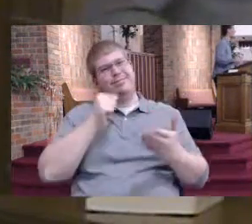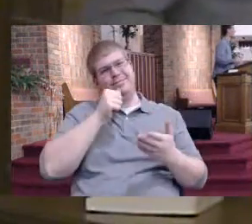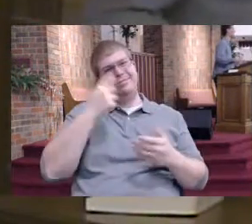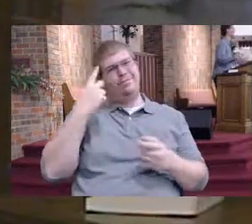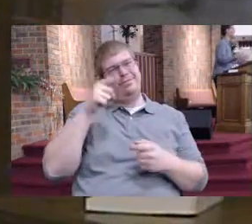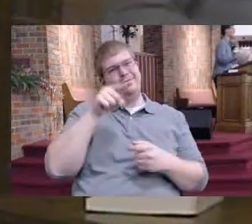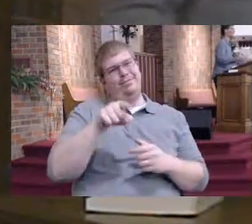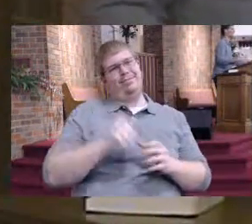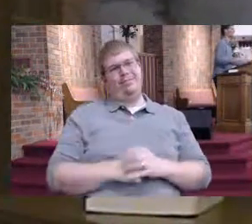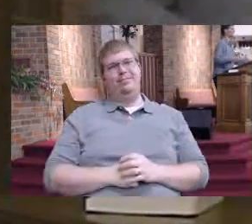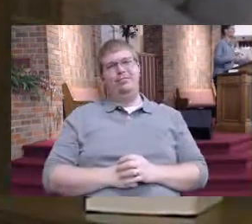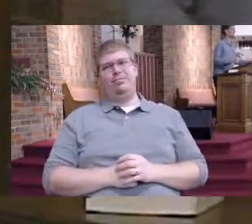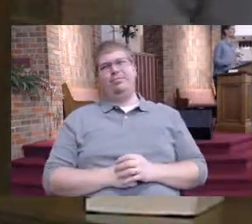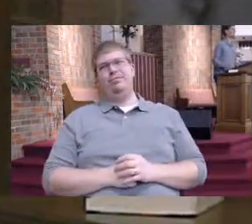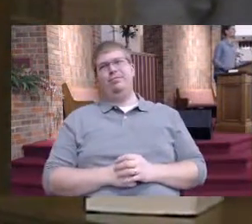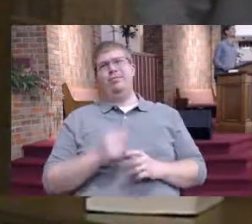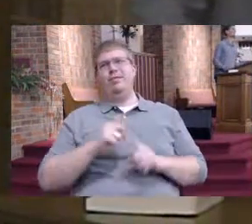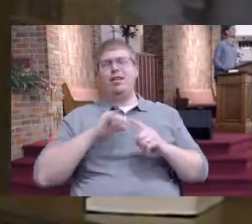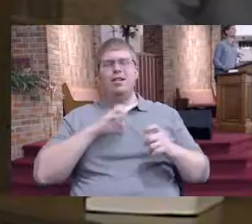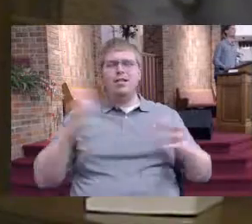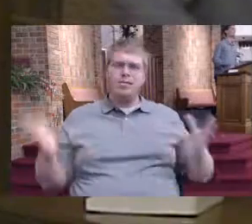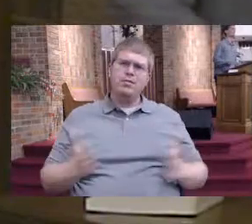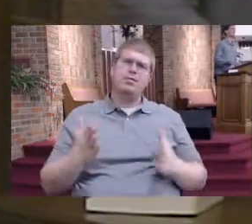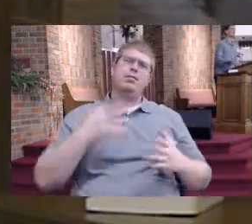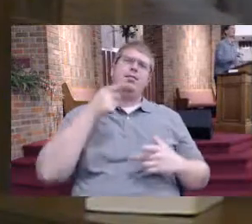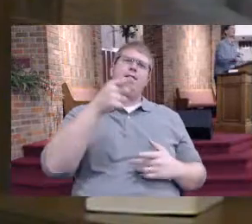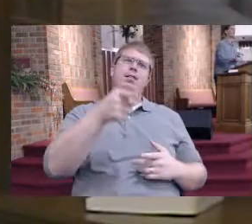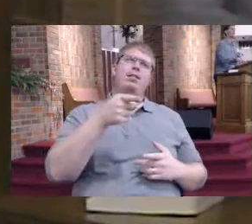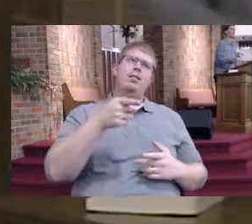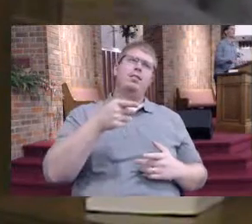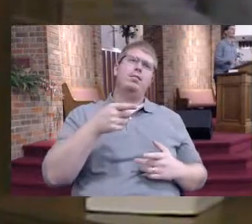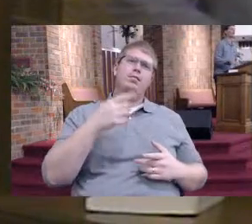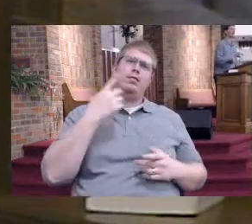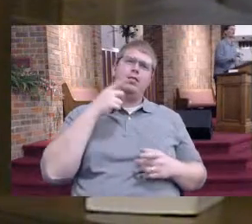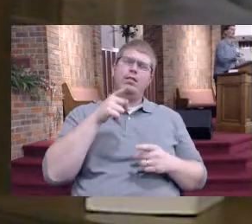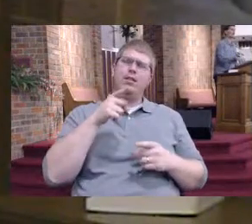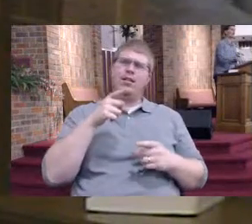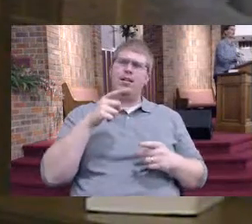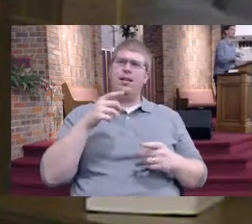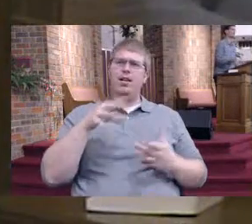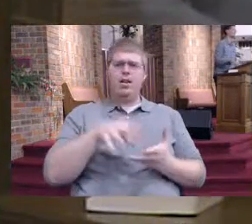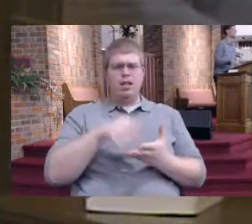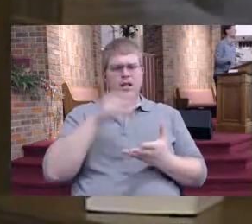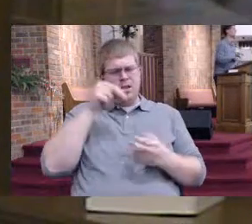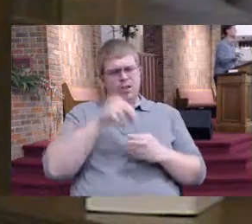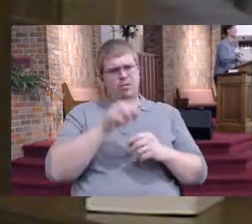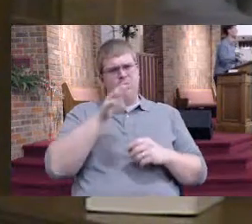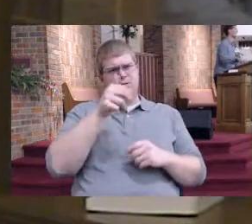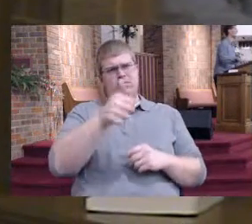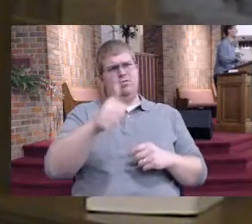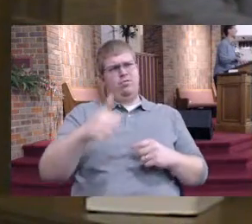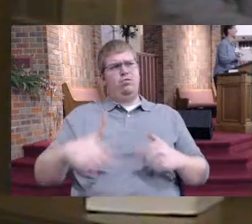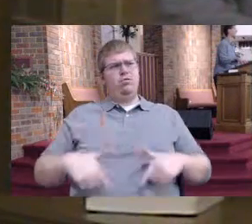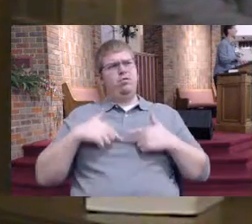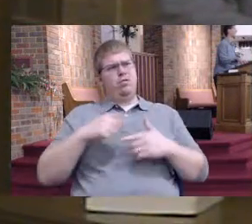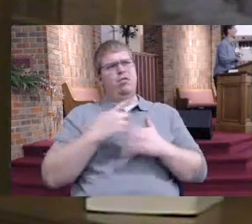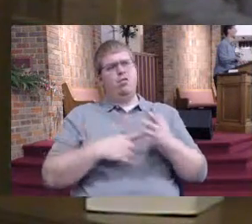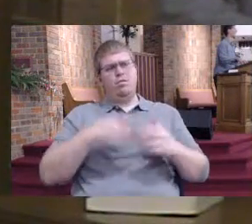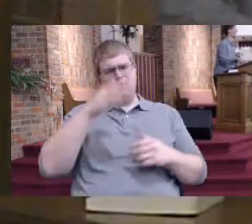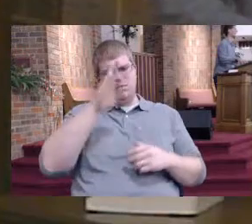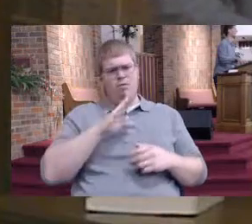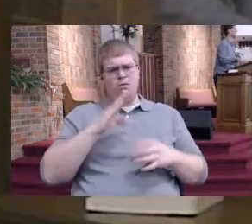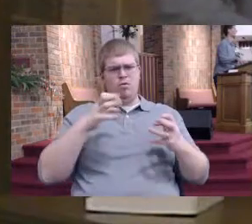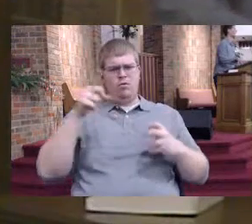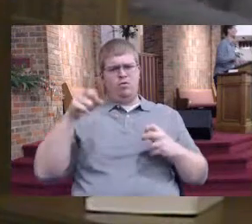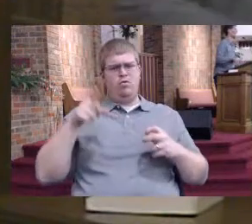But what I want to urge you to do is figure out in your life what God wants you to give up